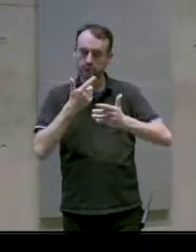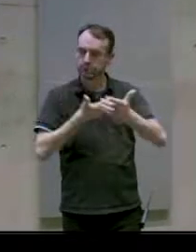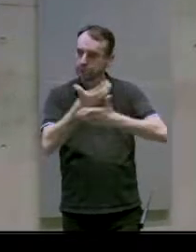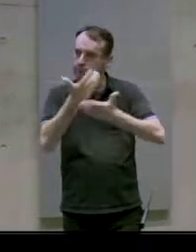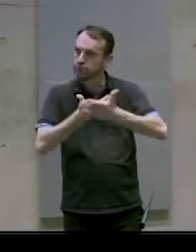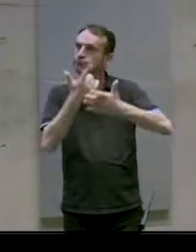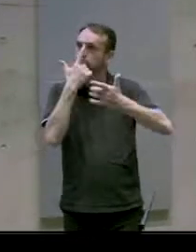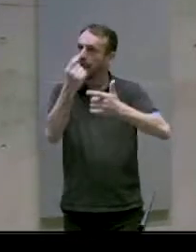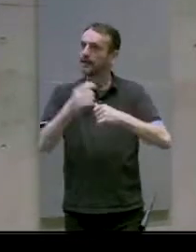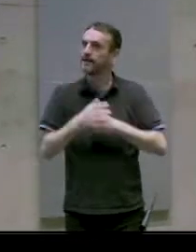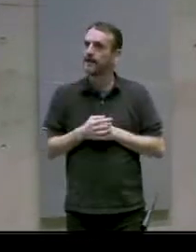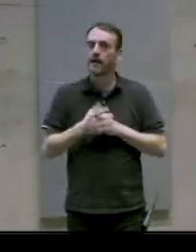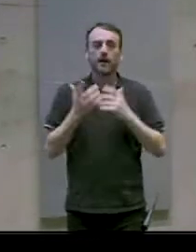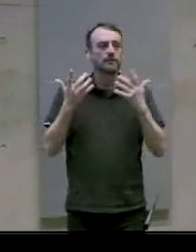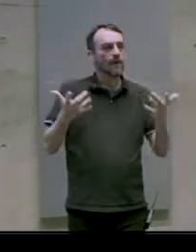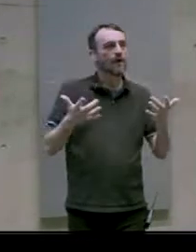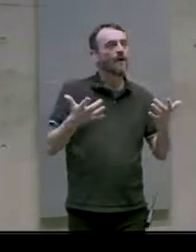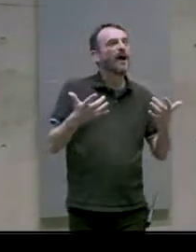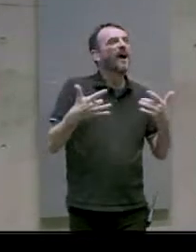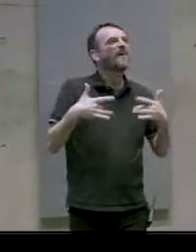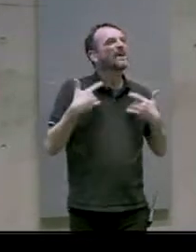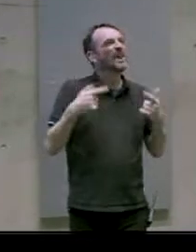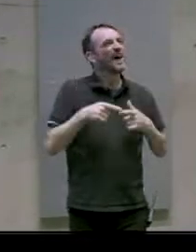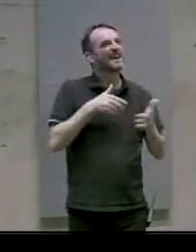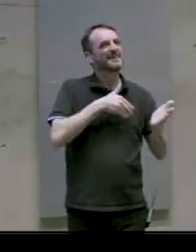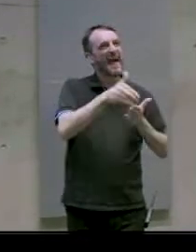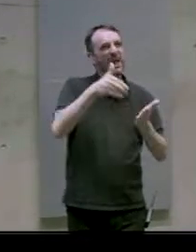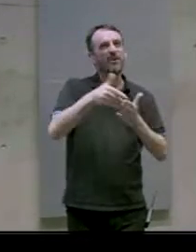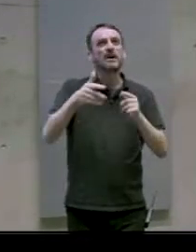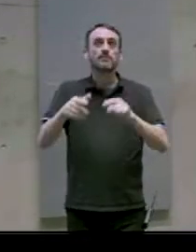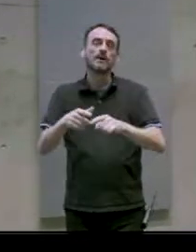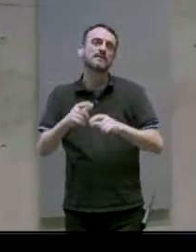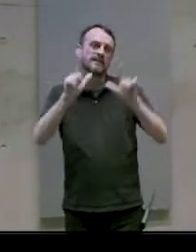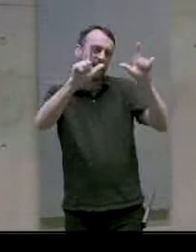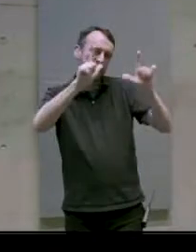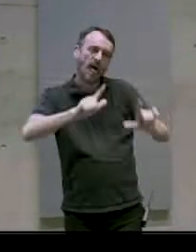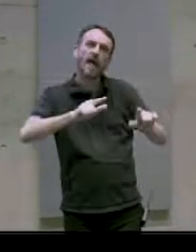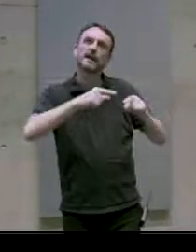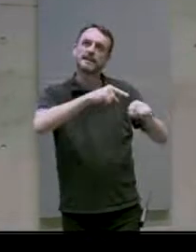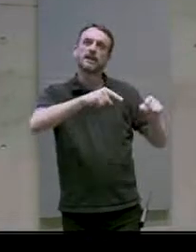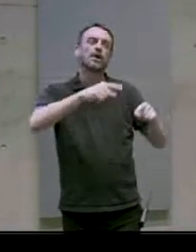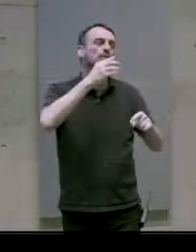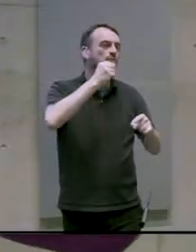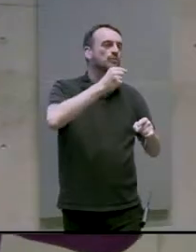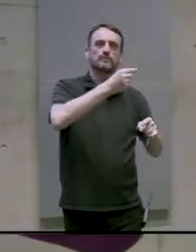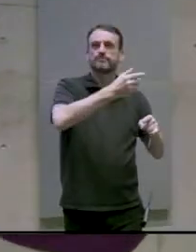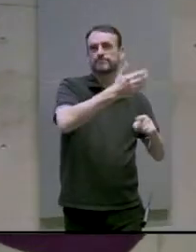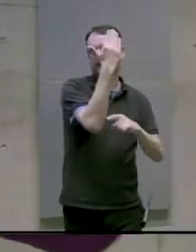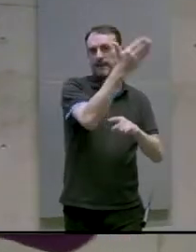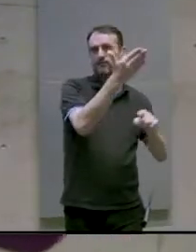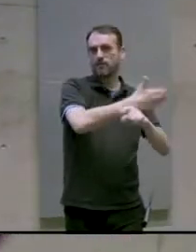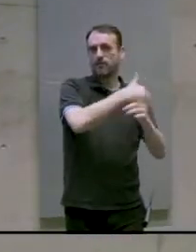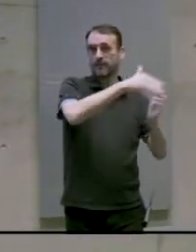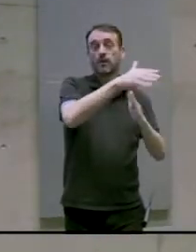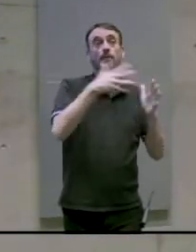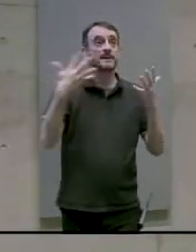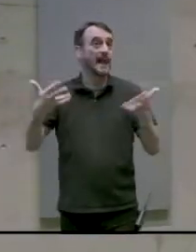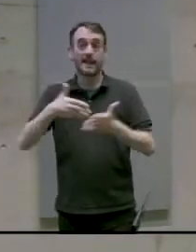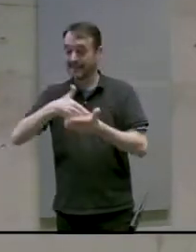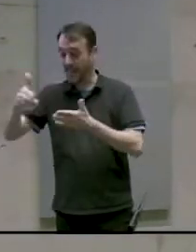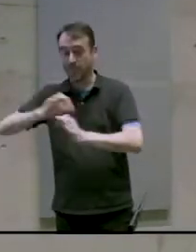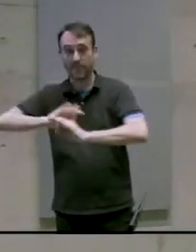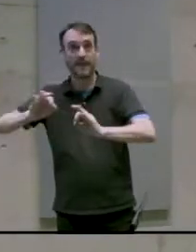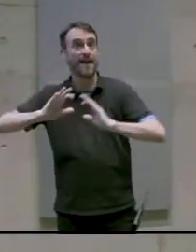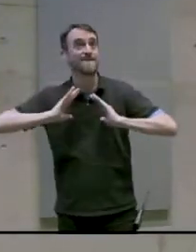it's going to feel like a bit salesy, partly because I used some slides from another thing, which was a bit of a sales pitch. But I'm not selling anything. Everything is